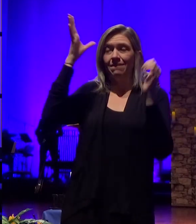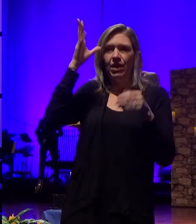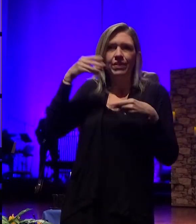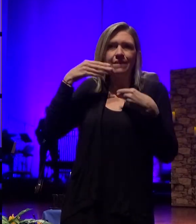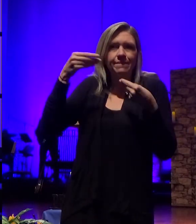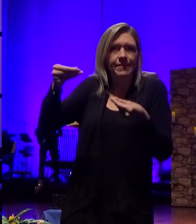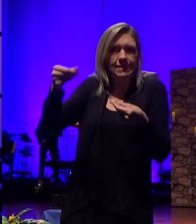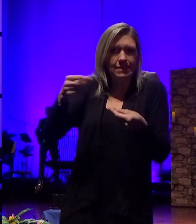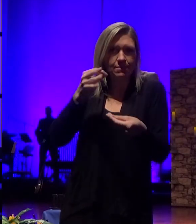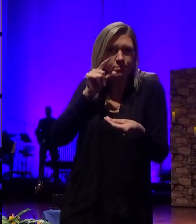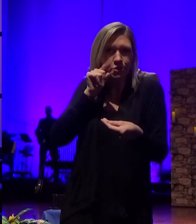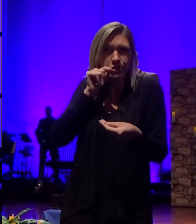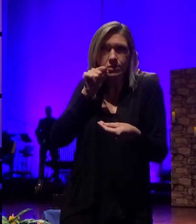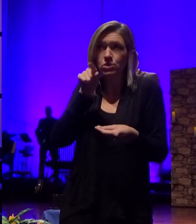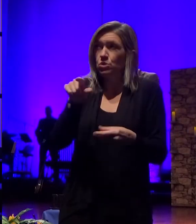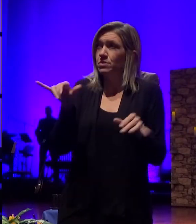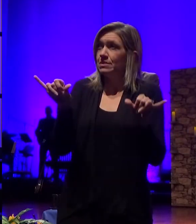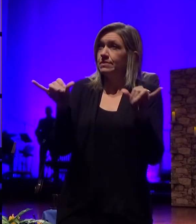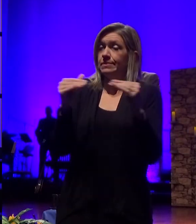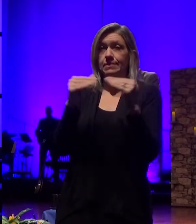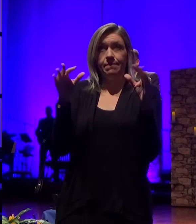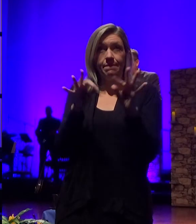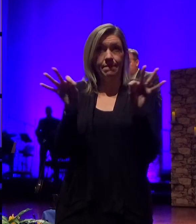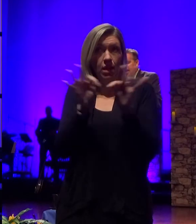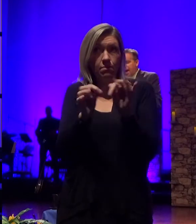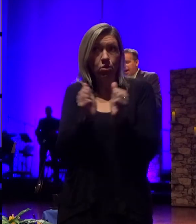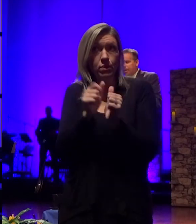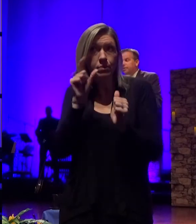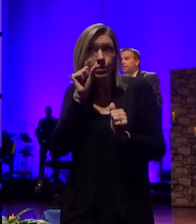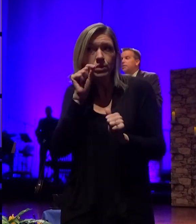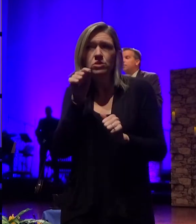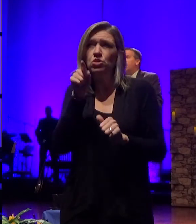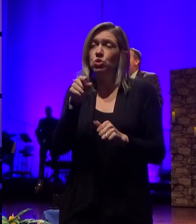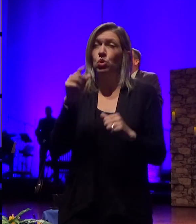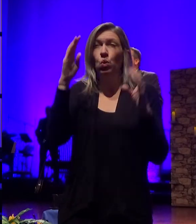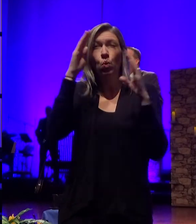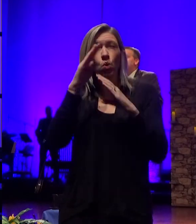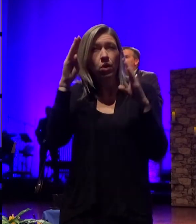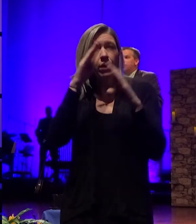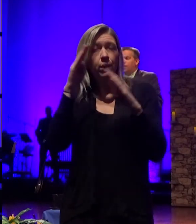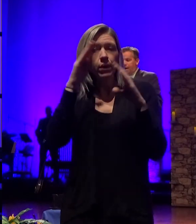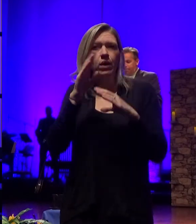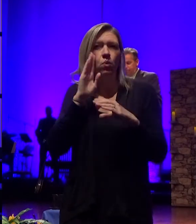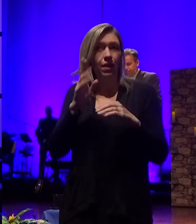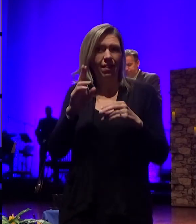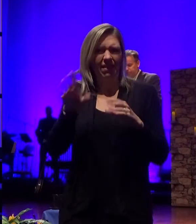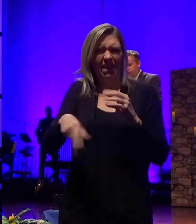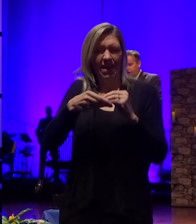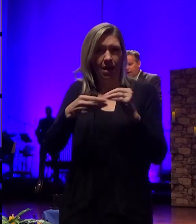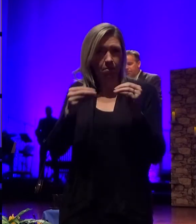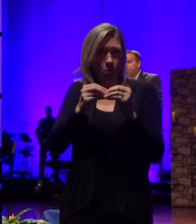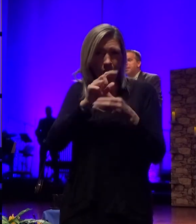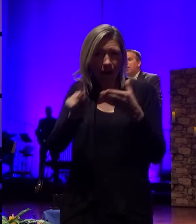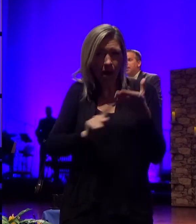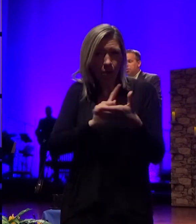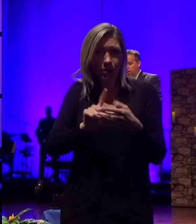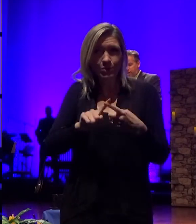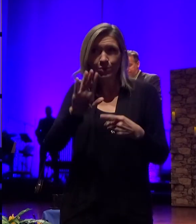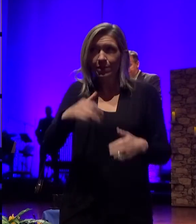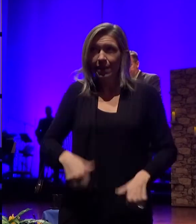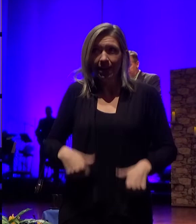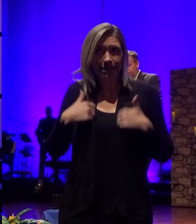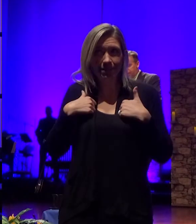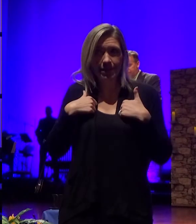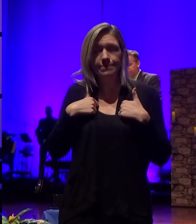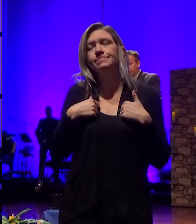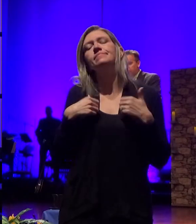more valuable than they? Who of you, by worrying, can add a single hour to their life? And from the Tao Te